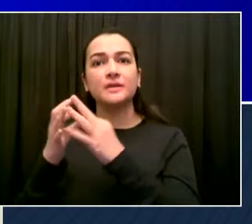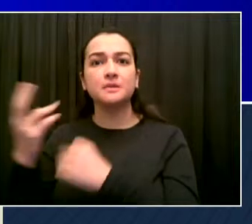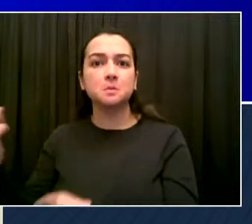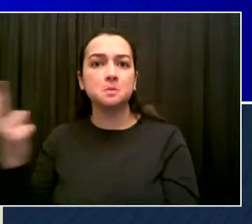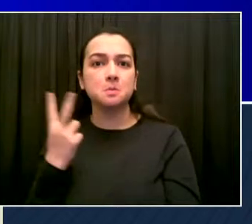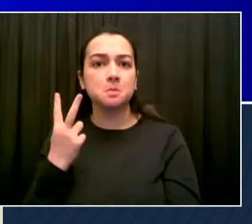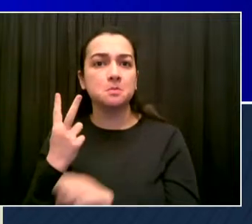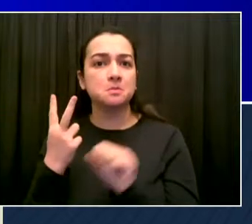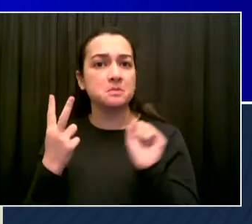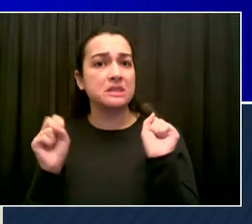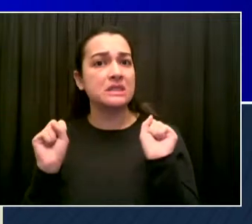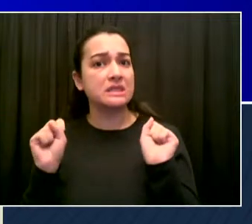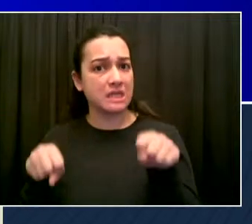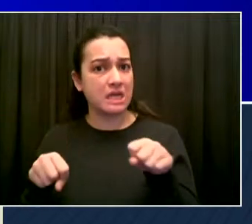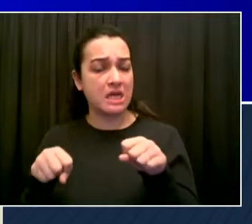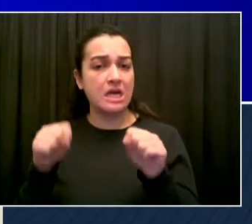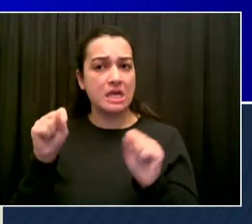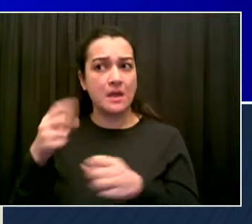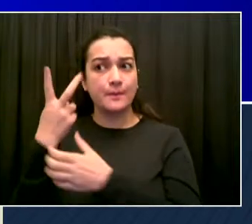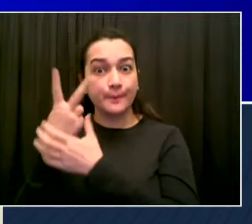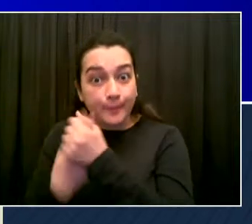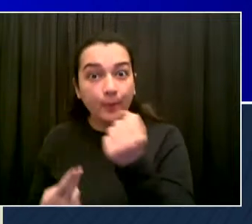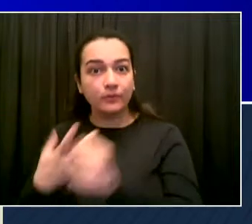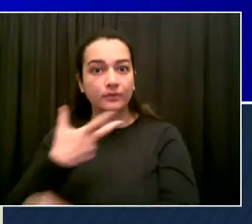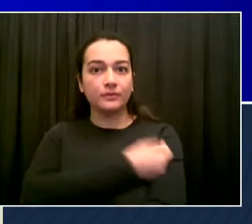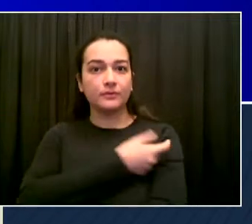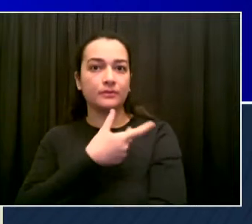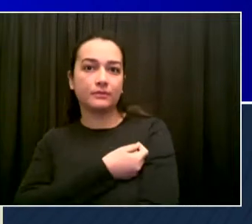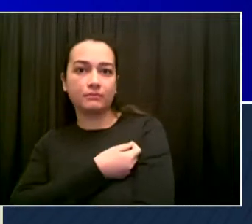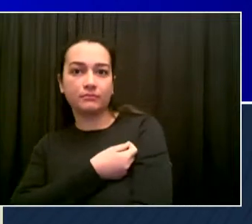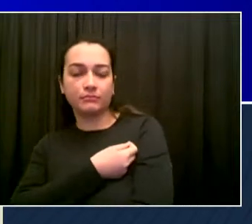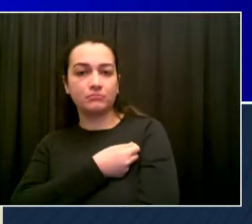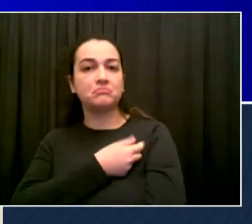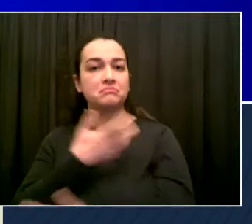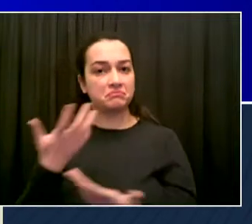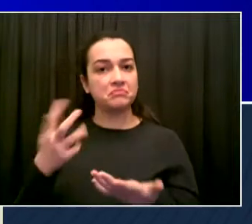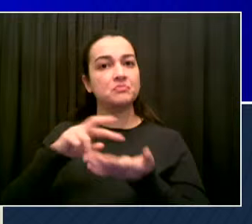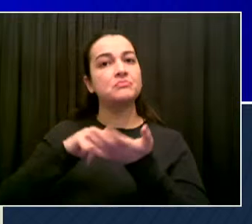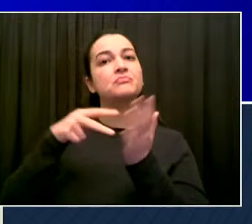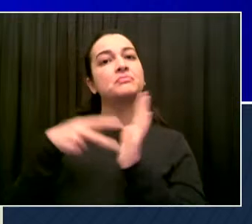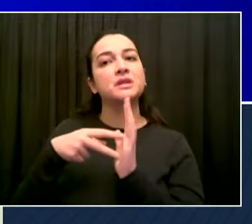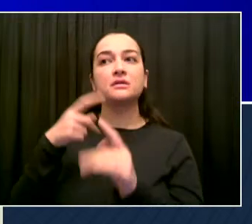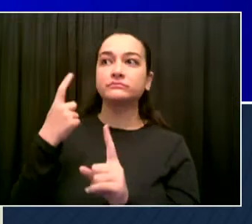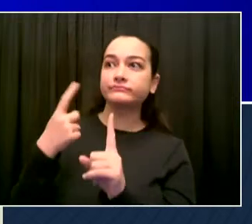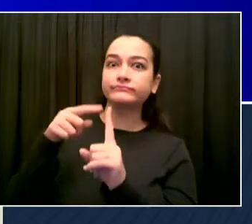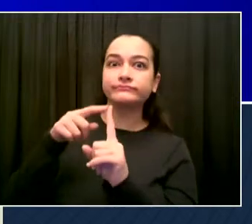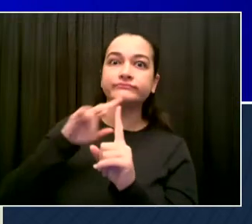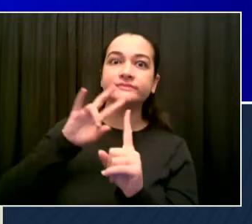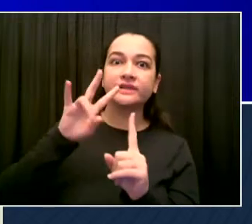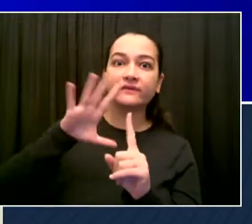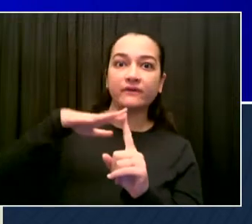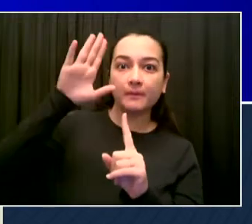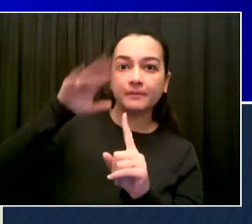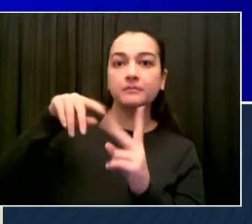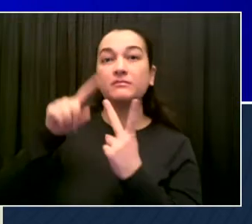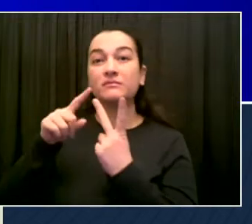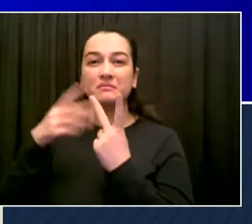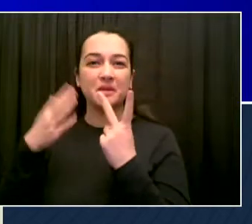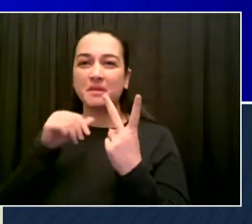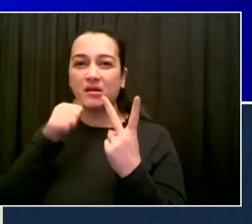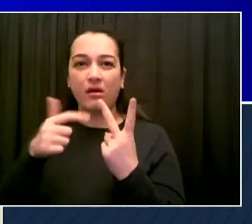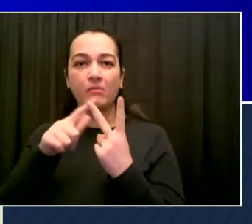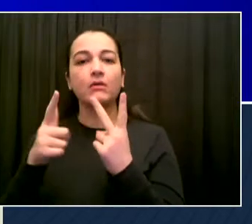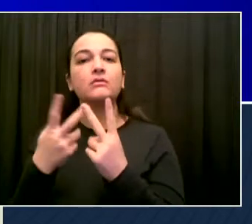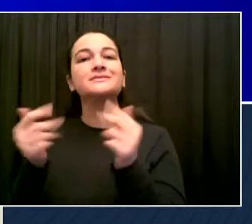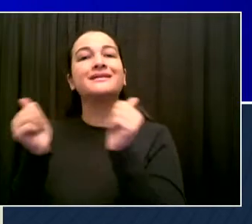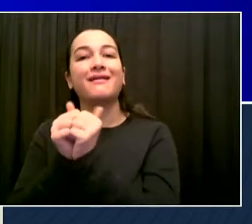vaccinated right there at that site. No appointment necessary, just walk up. This is going to really encourage seniors